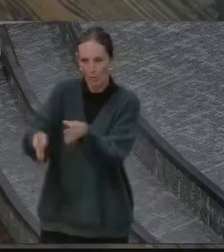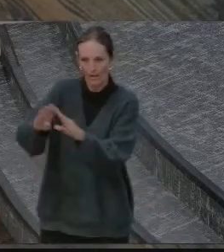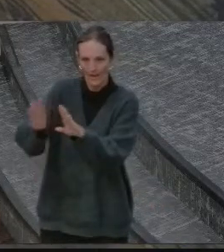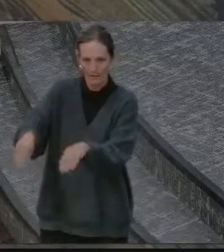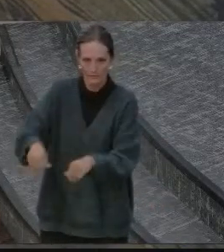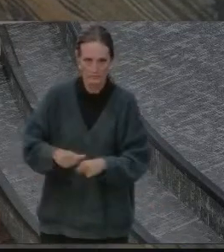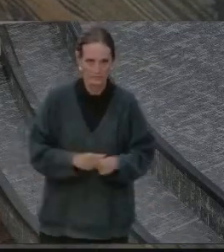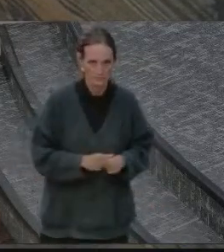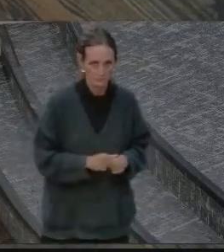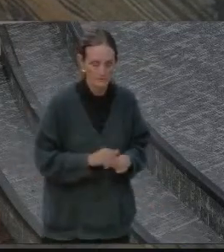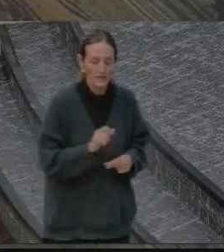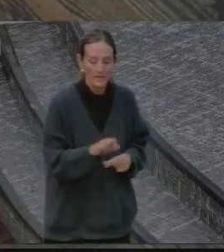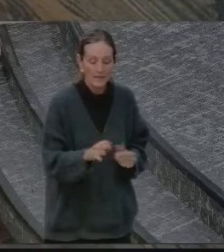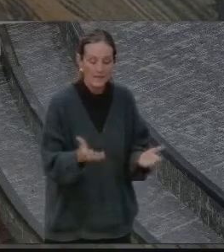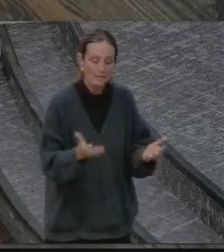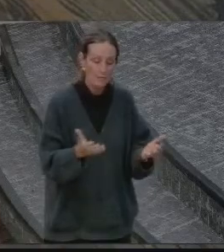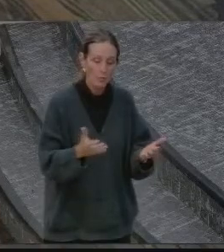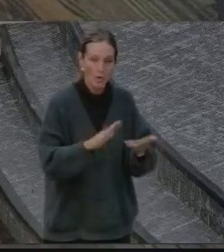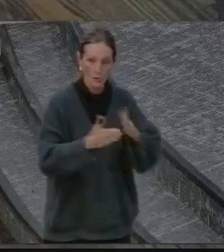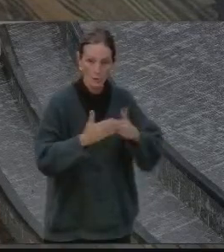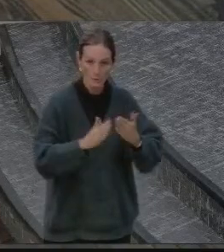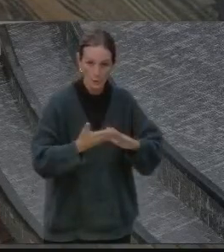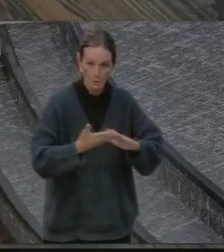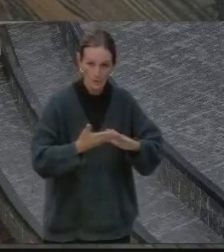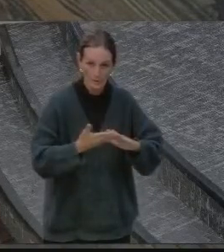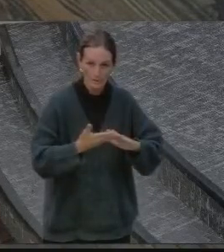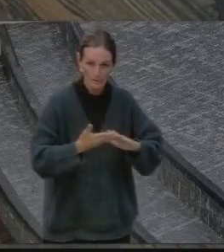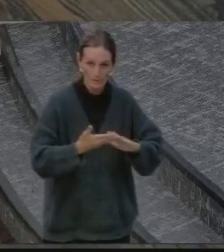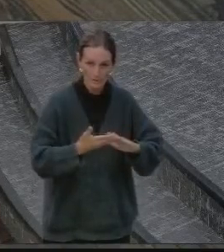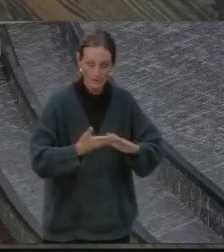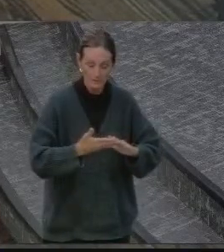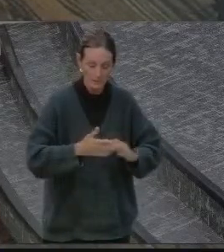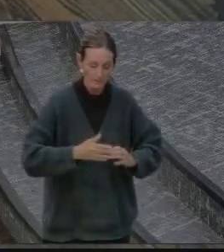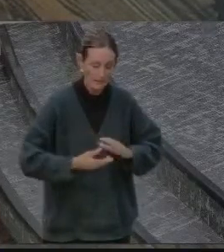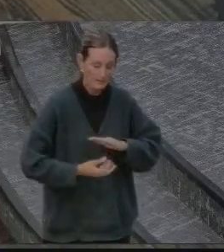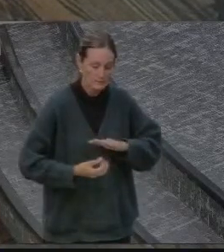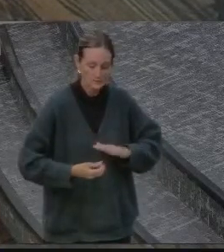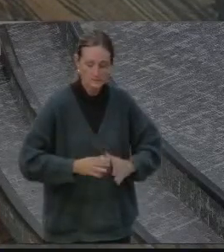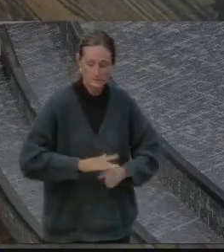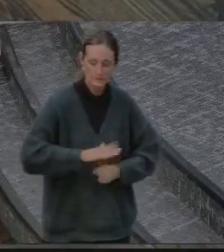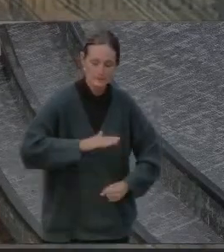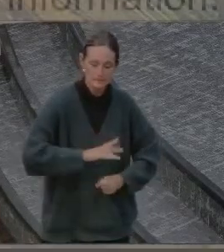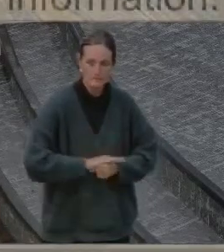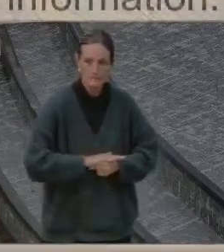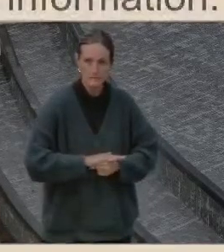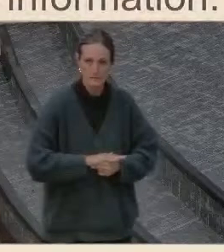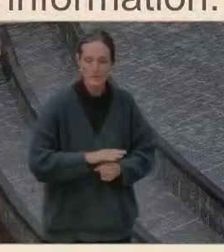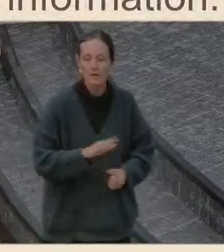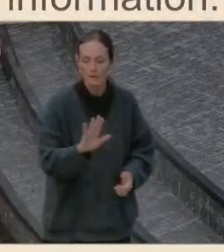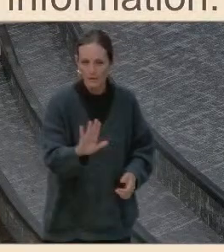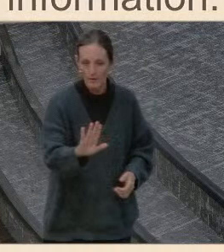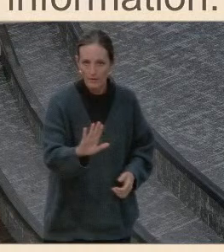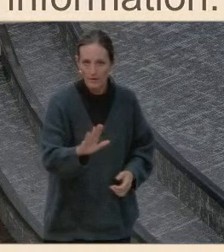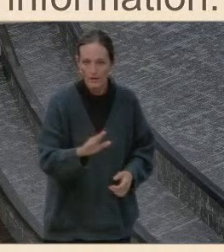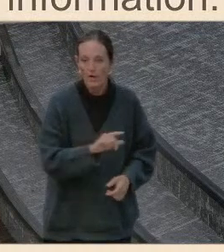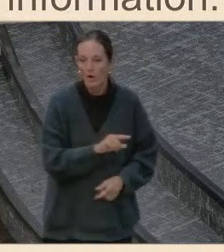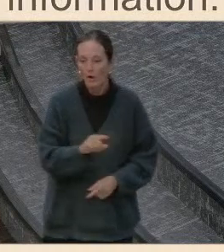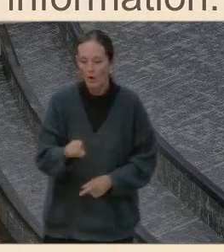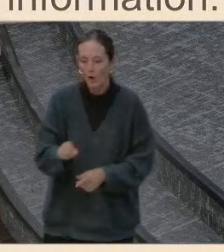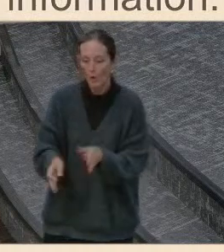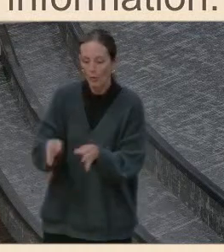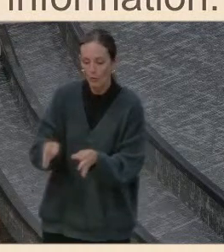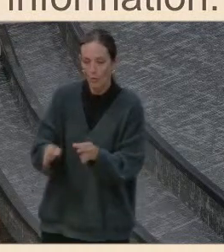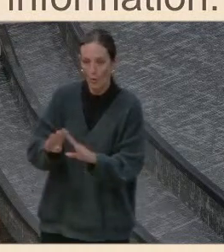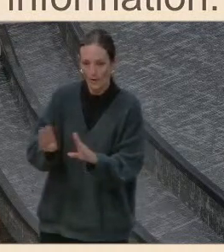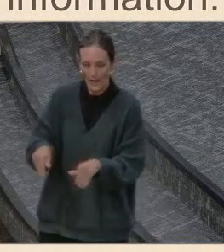If you want to get a community worked up and bring it back into the school, run something to the courthouse, which we